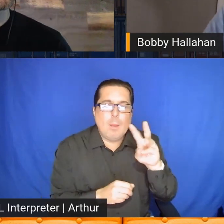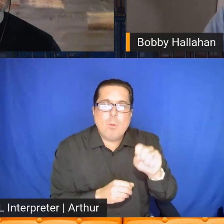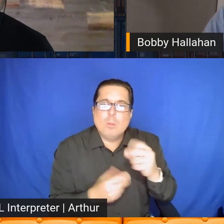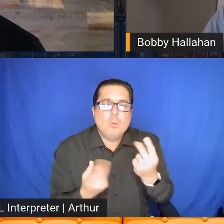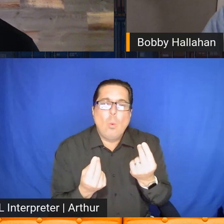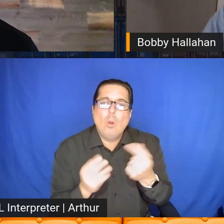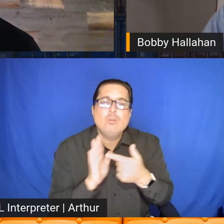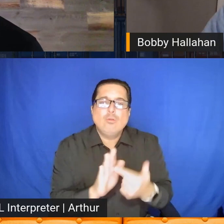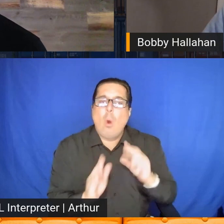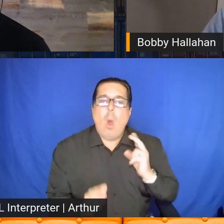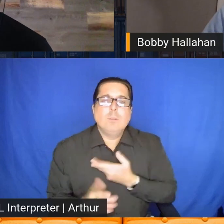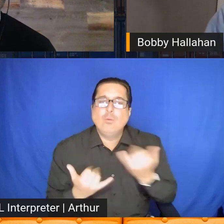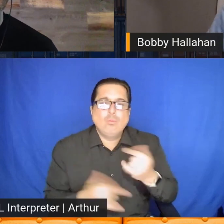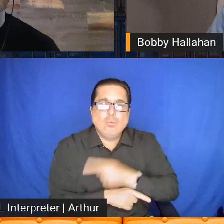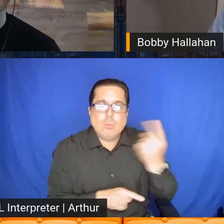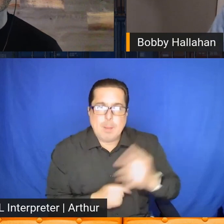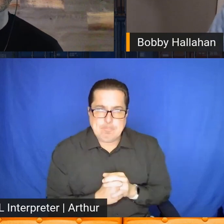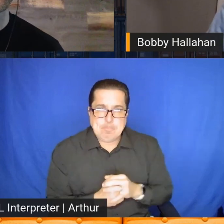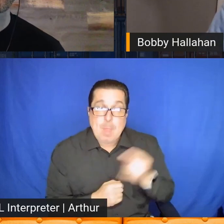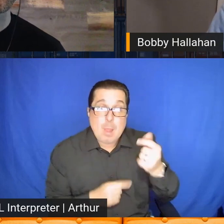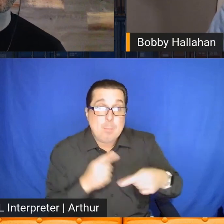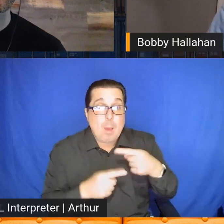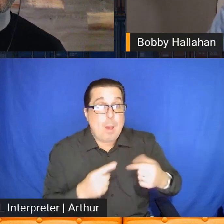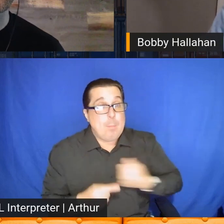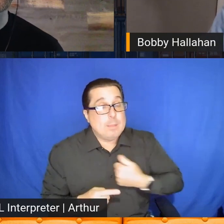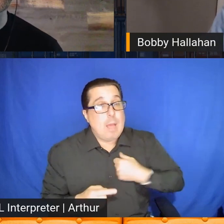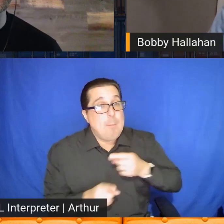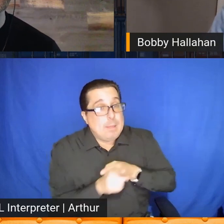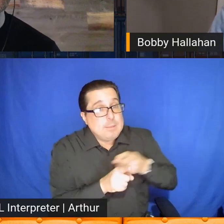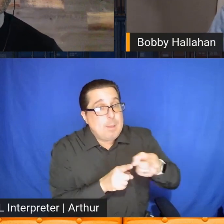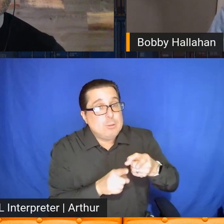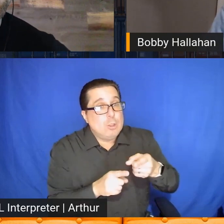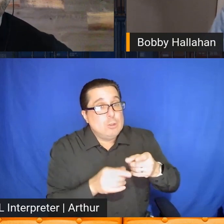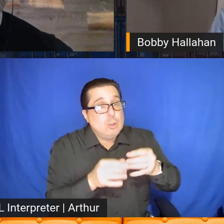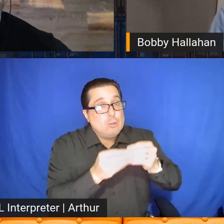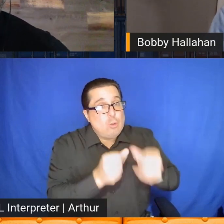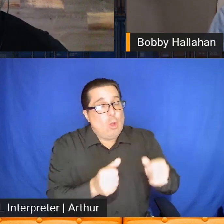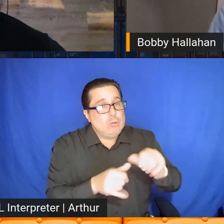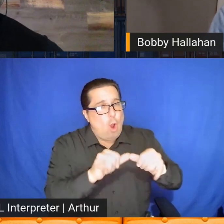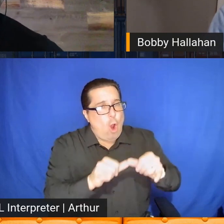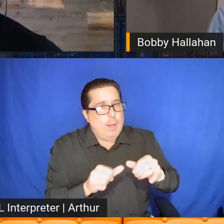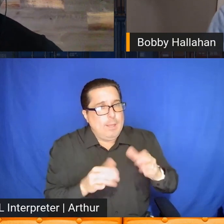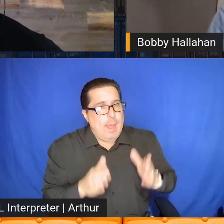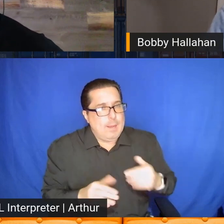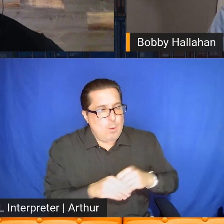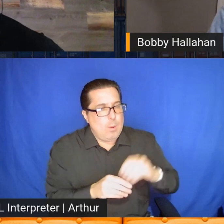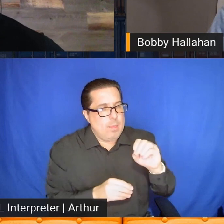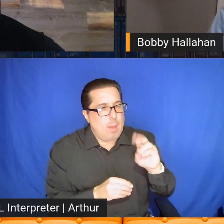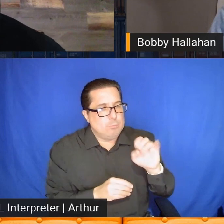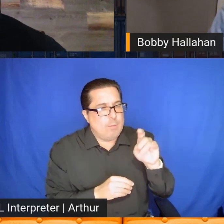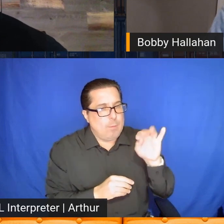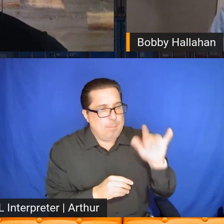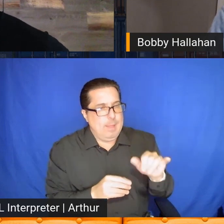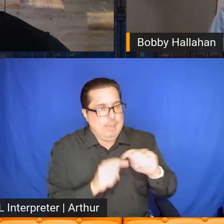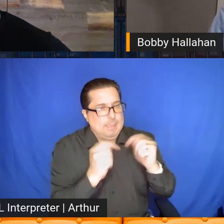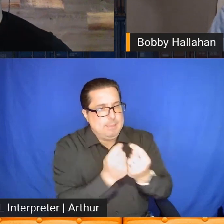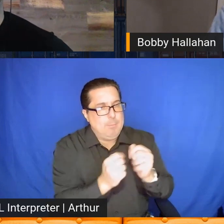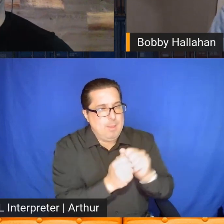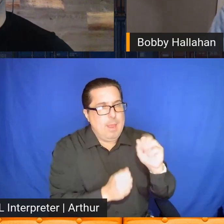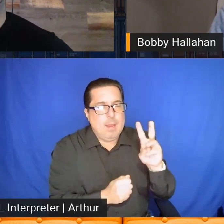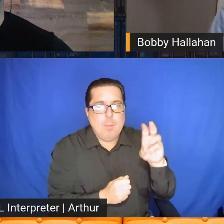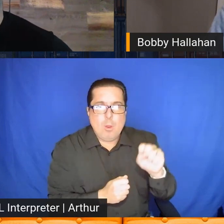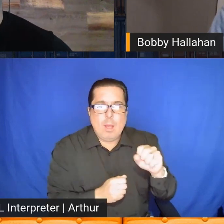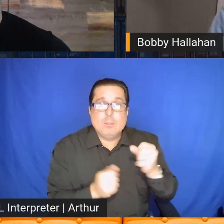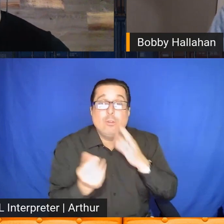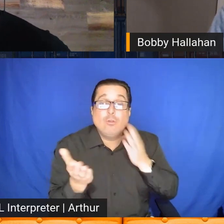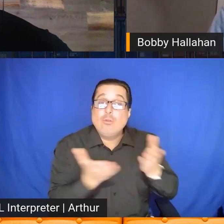sure. So a little bit about myself. I am a specialist solutions architect with the observability team here at AWS. So services we support